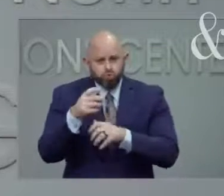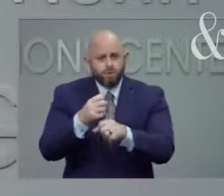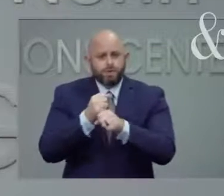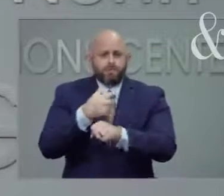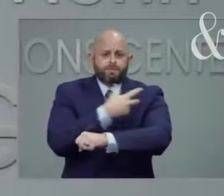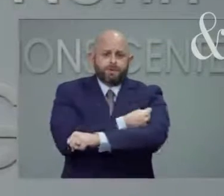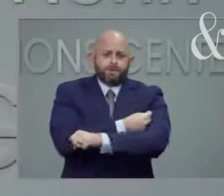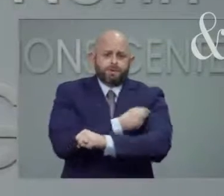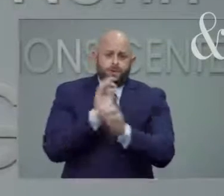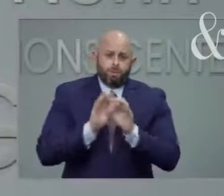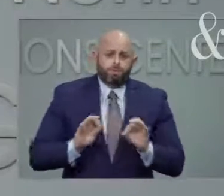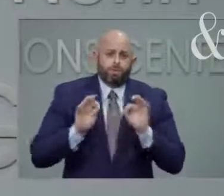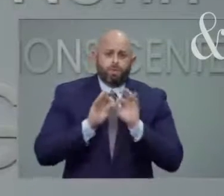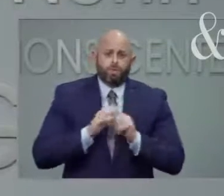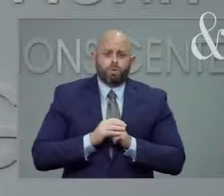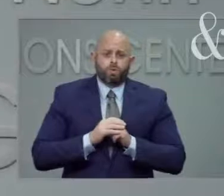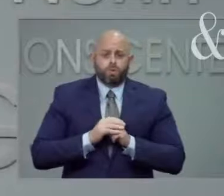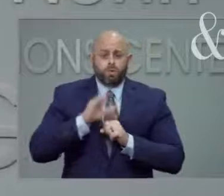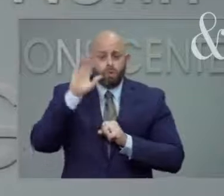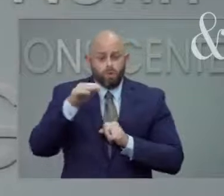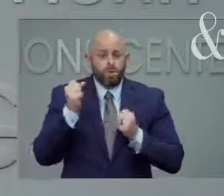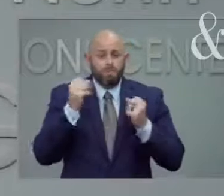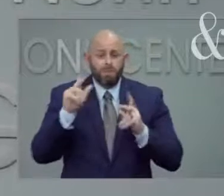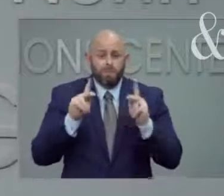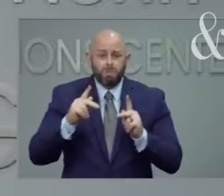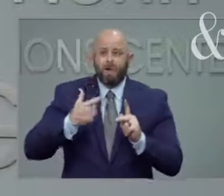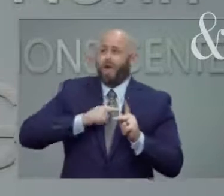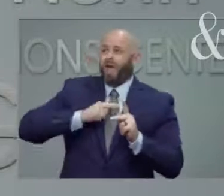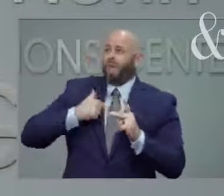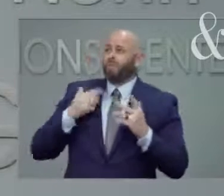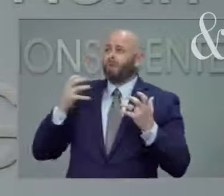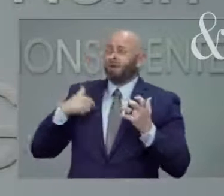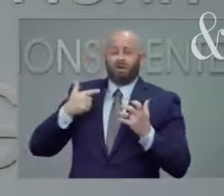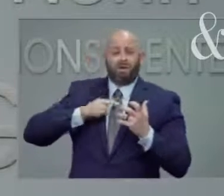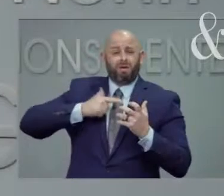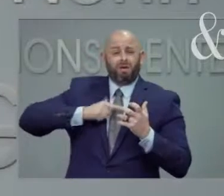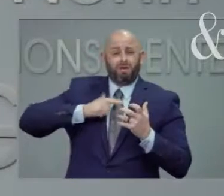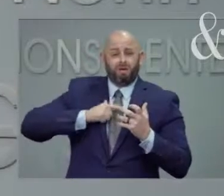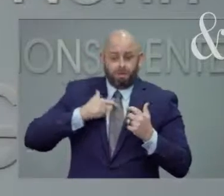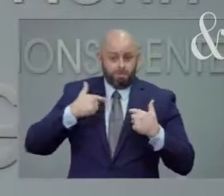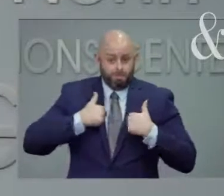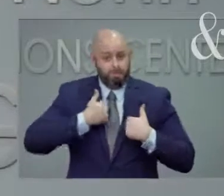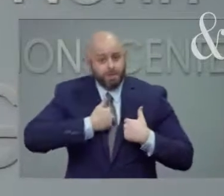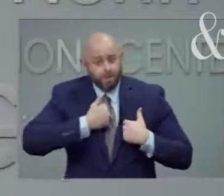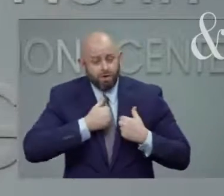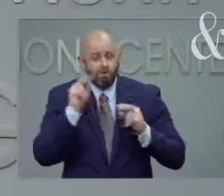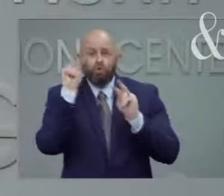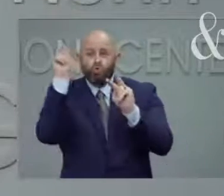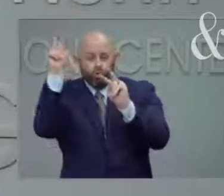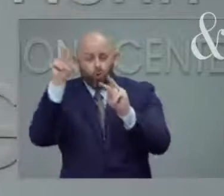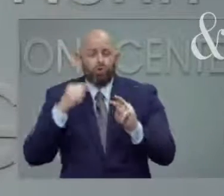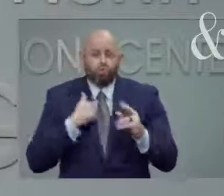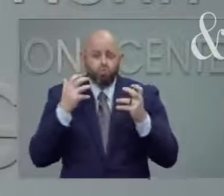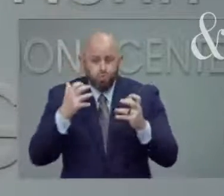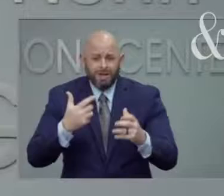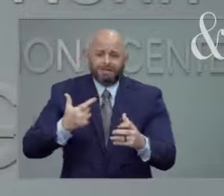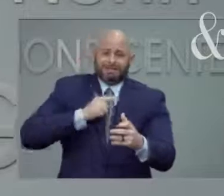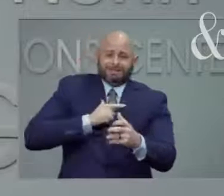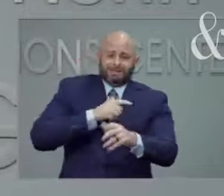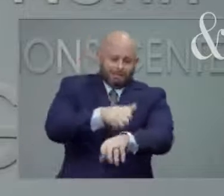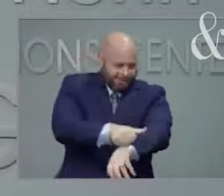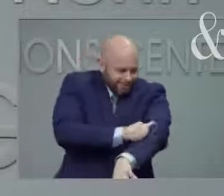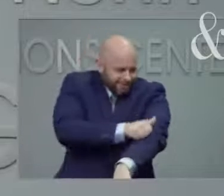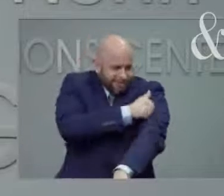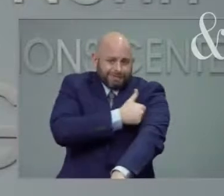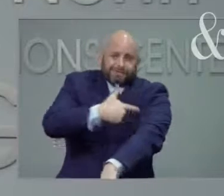And I know a lot of people want to be next. I look forward to the day when it's my turn. I appreciate the hard